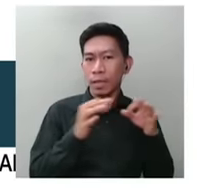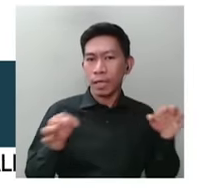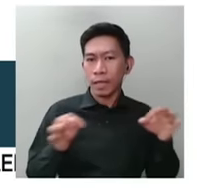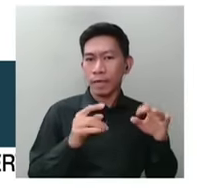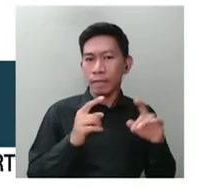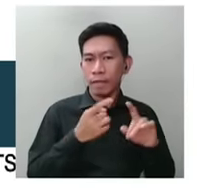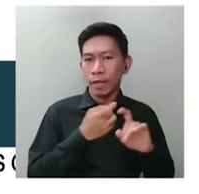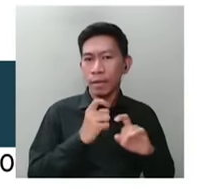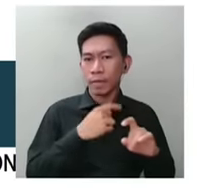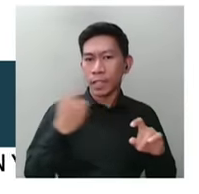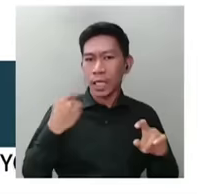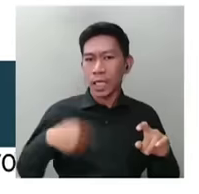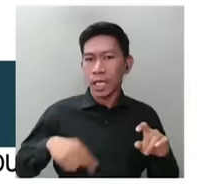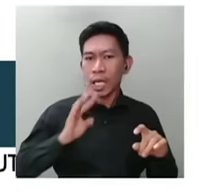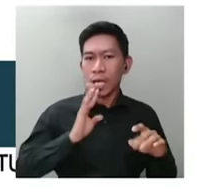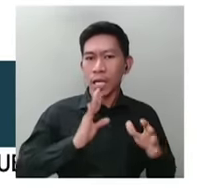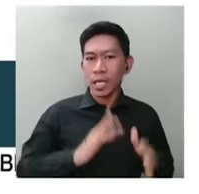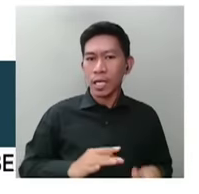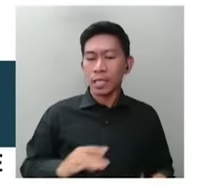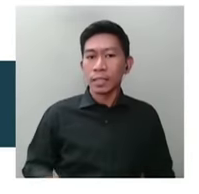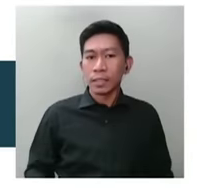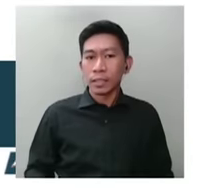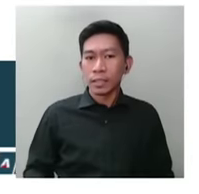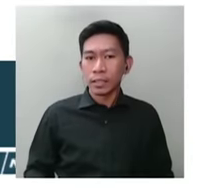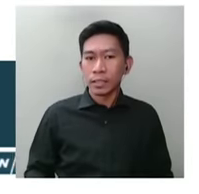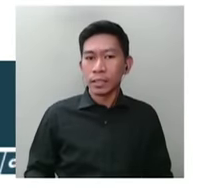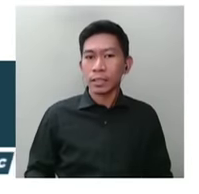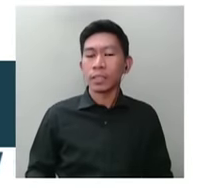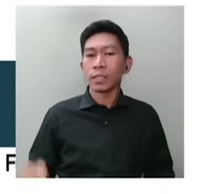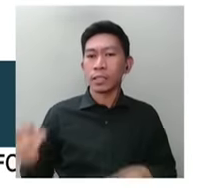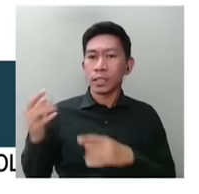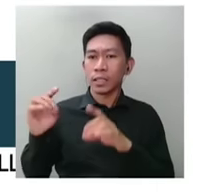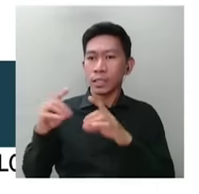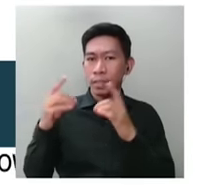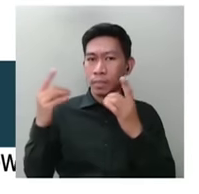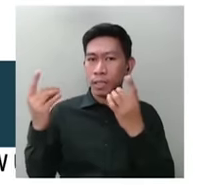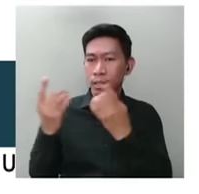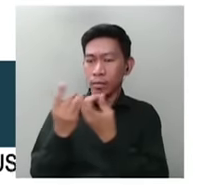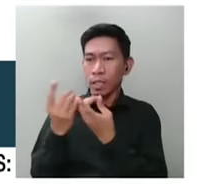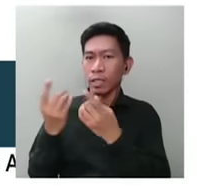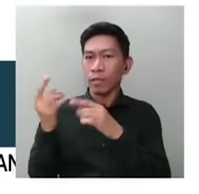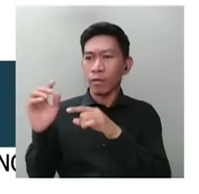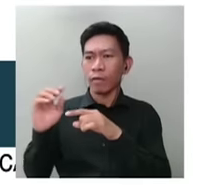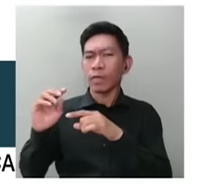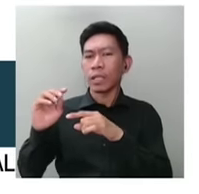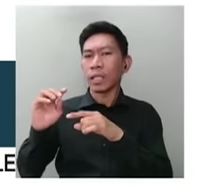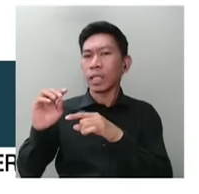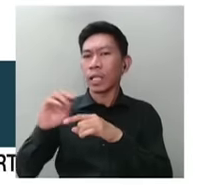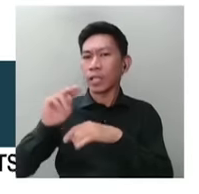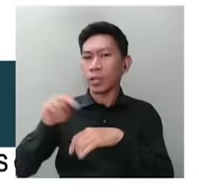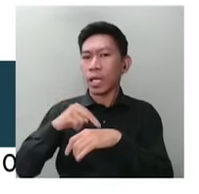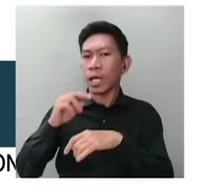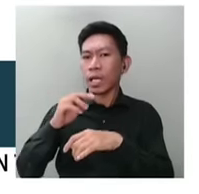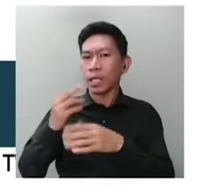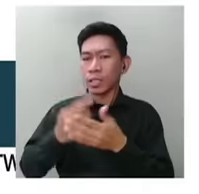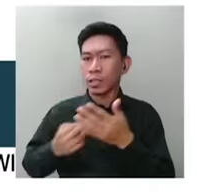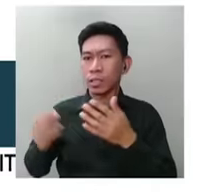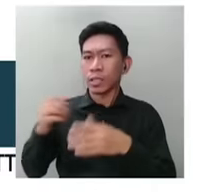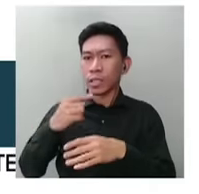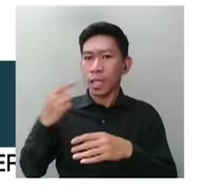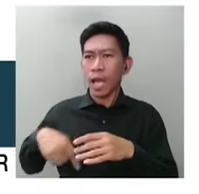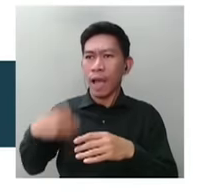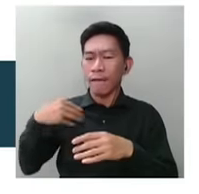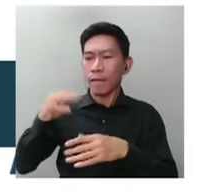Wenbin. He said that the Ministry of Natural Resources of China released a 2023 edition of the standard map. It is